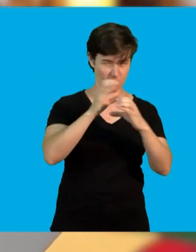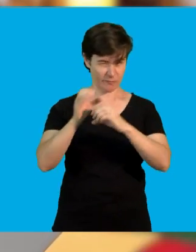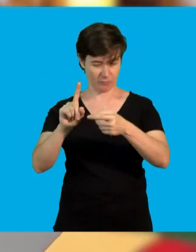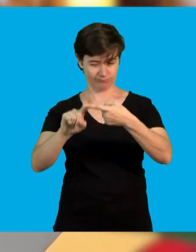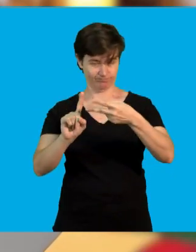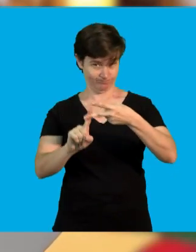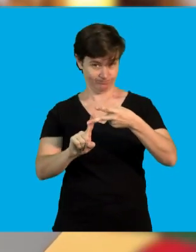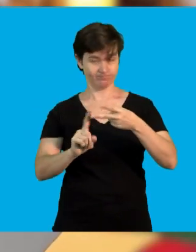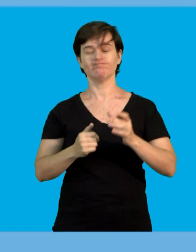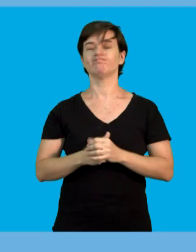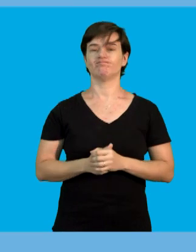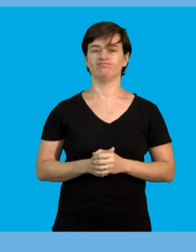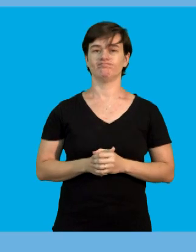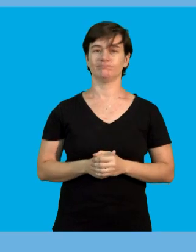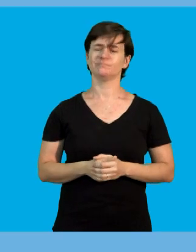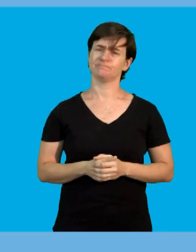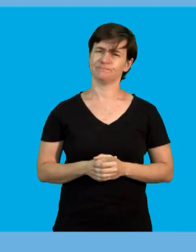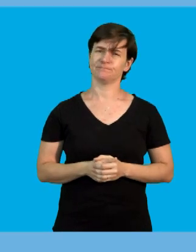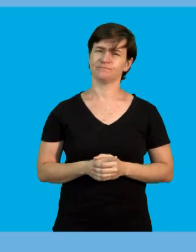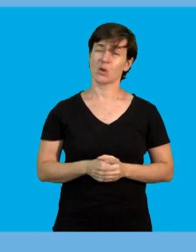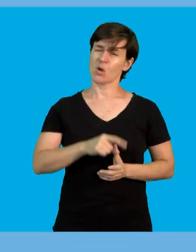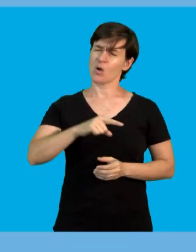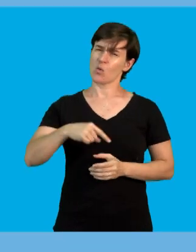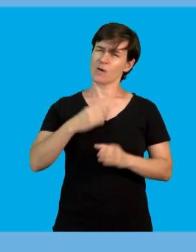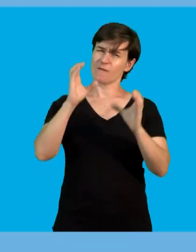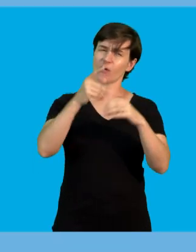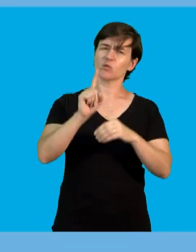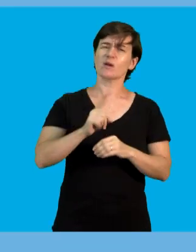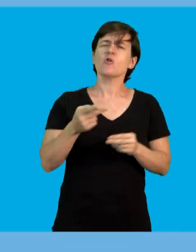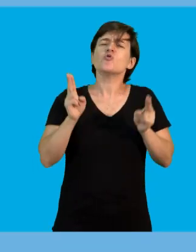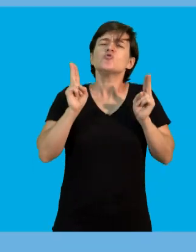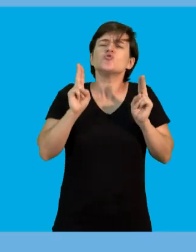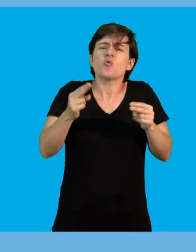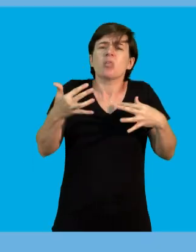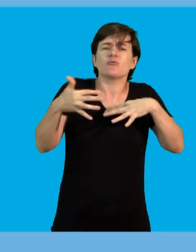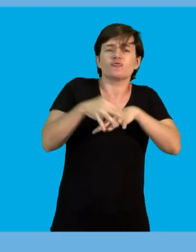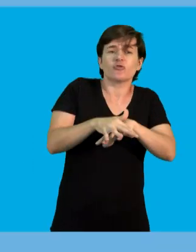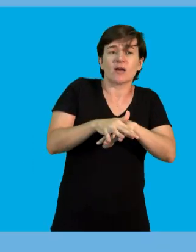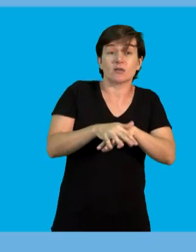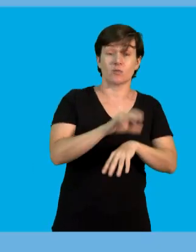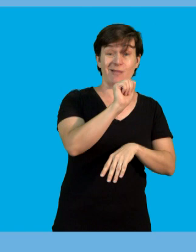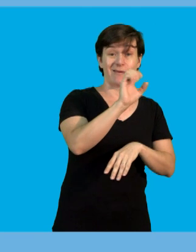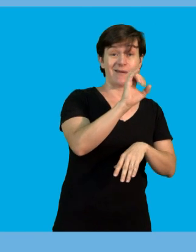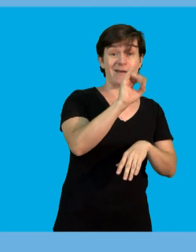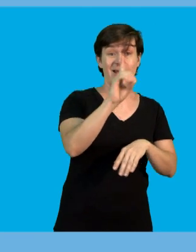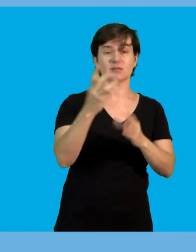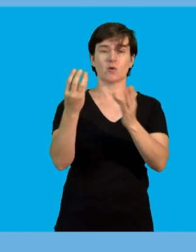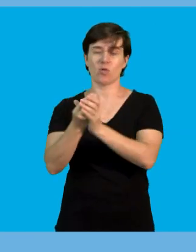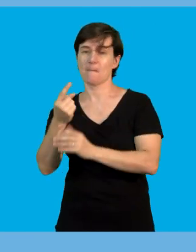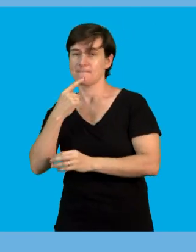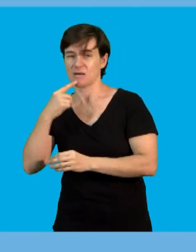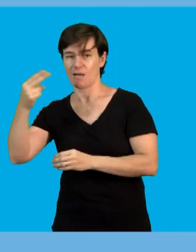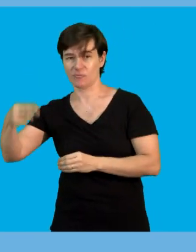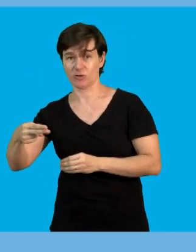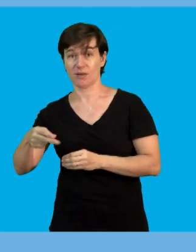lesson. So the main concept says that we are going to be looking at the general reaction of an acid with a metal hydroxide. Then